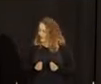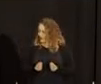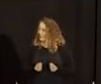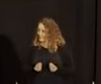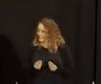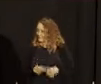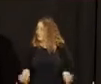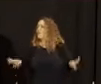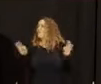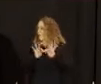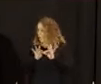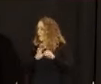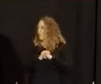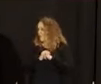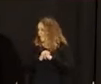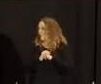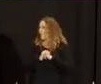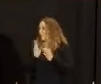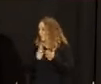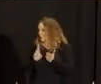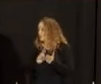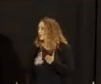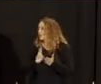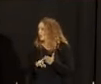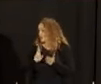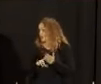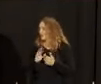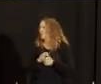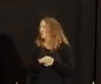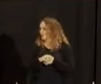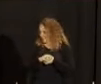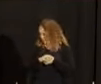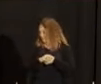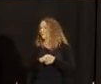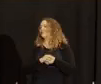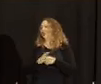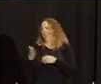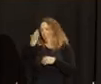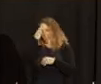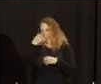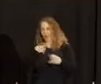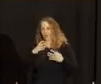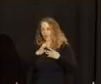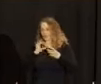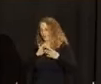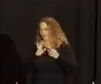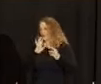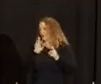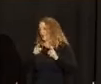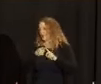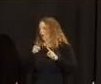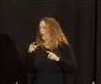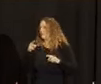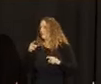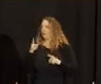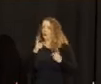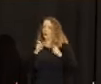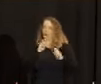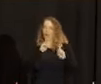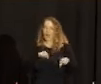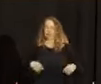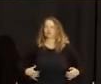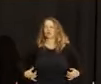also, and I'll say this, and I know we want to get to Q&A, so much of the